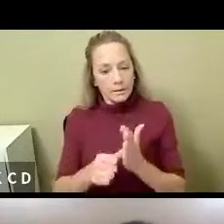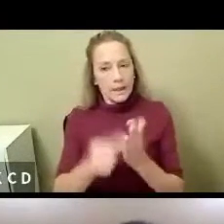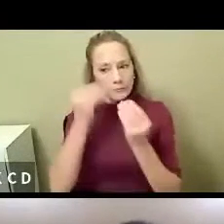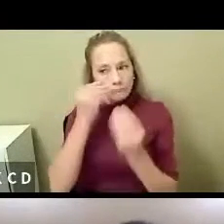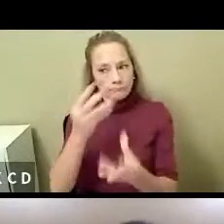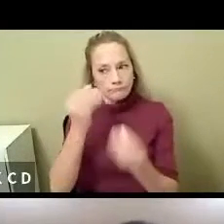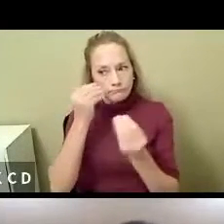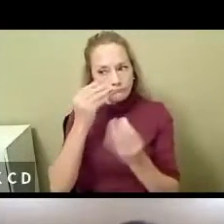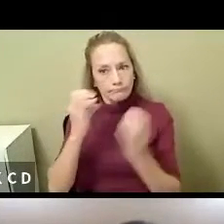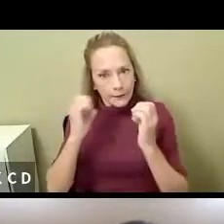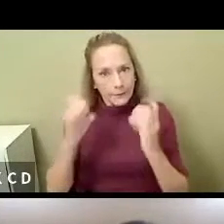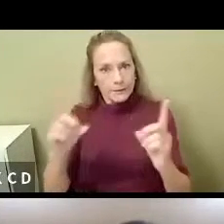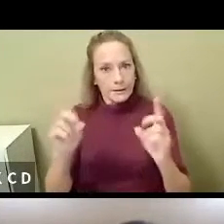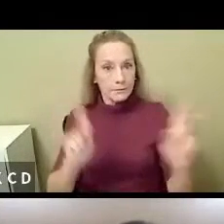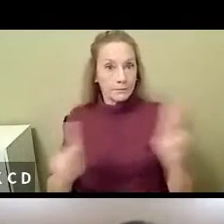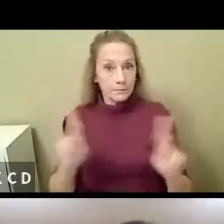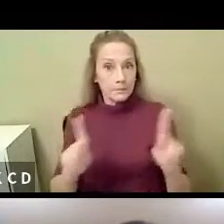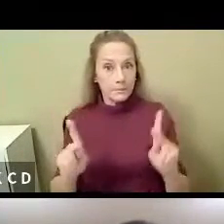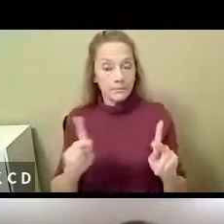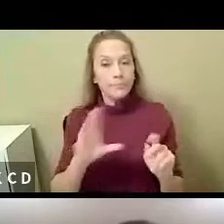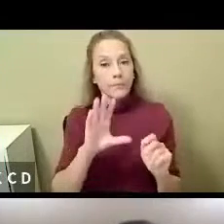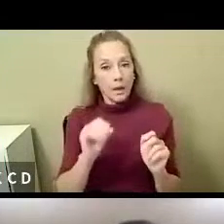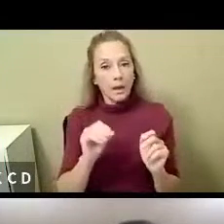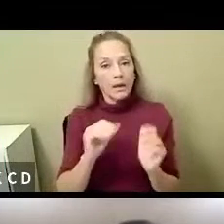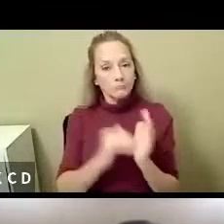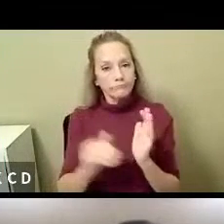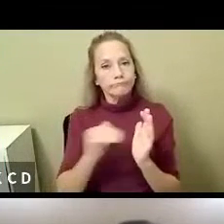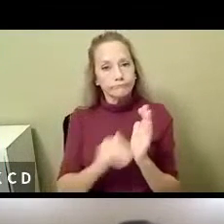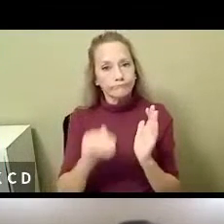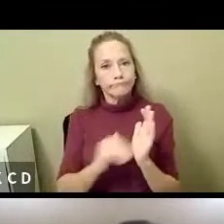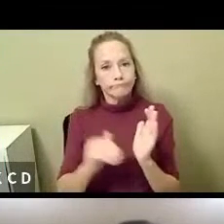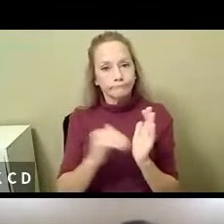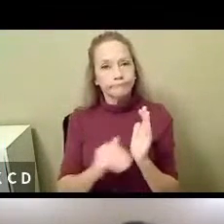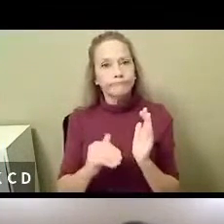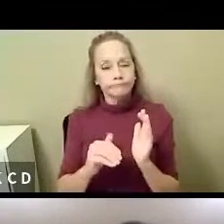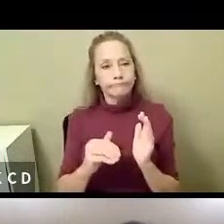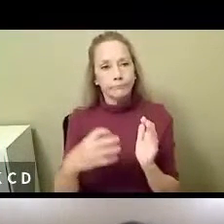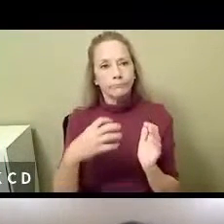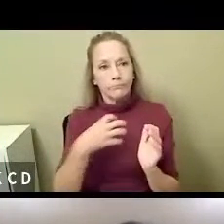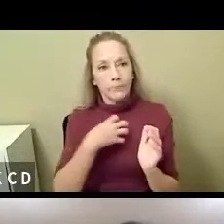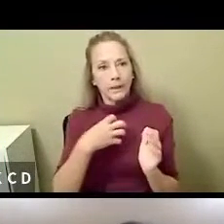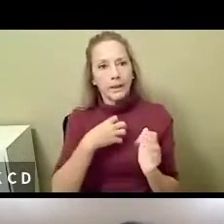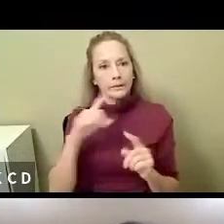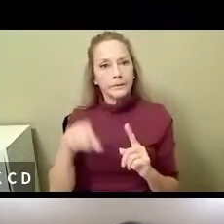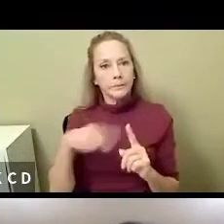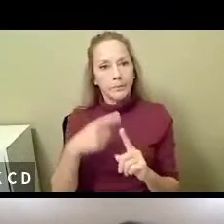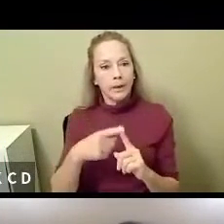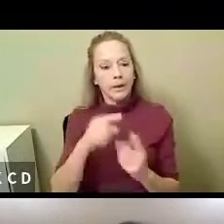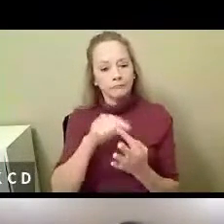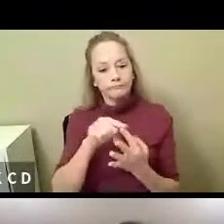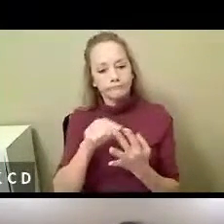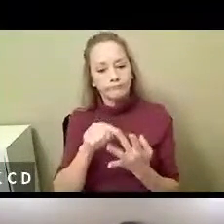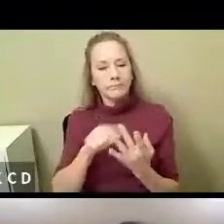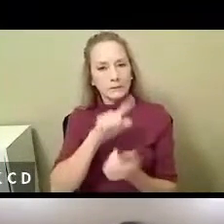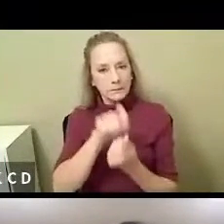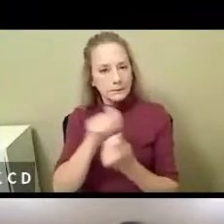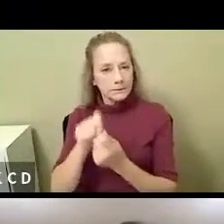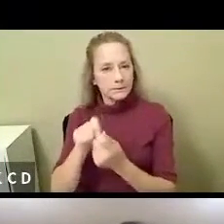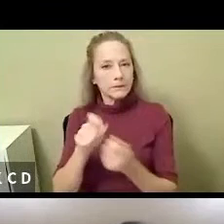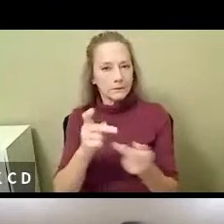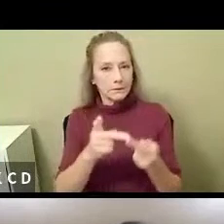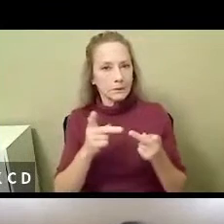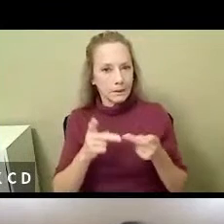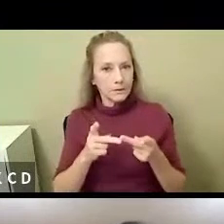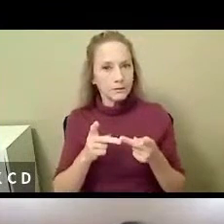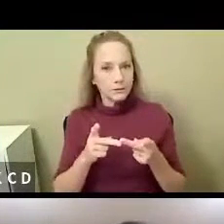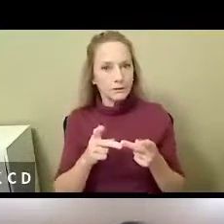There are certainly repeated complaints about the same locations. And I think if we look at the